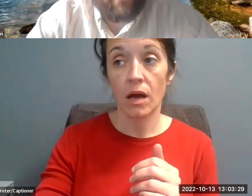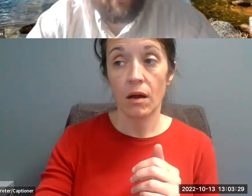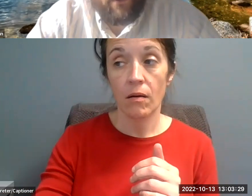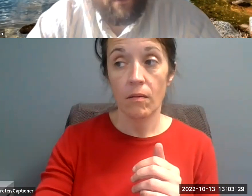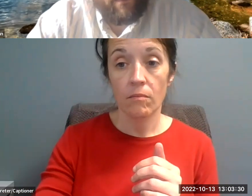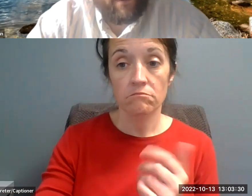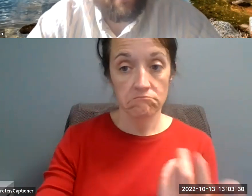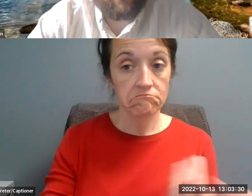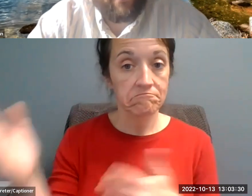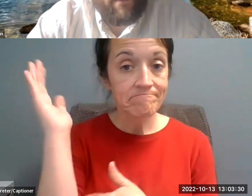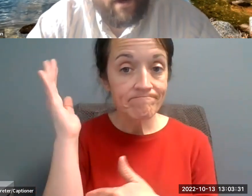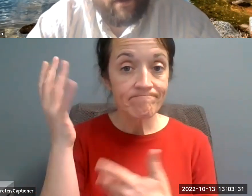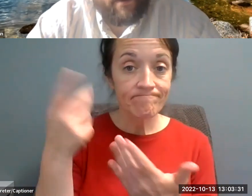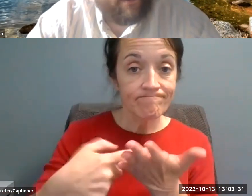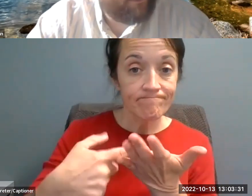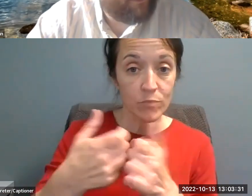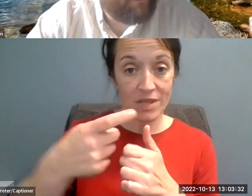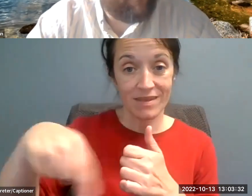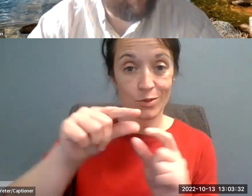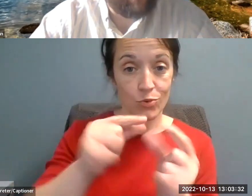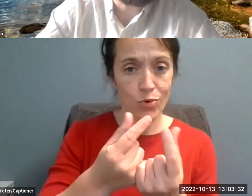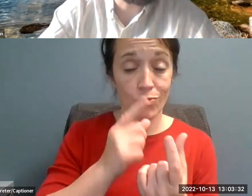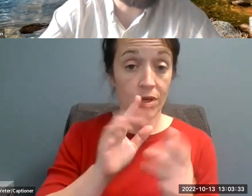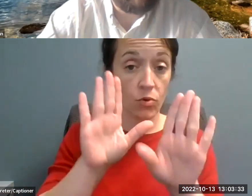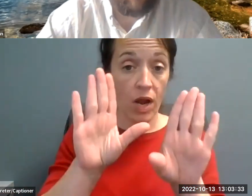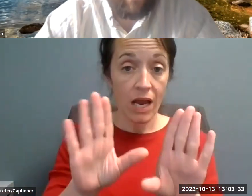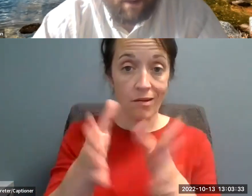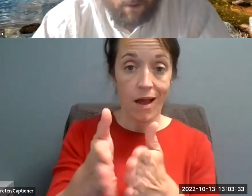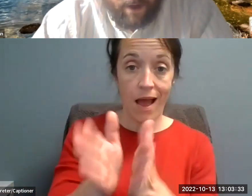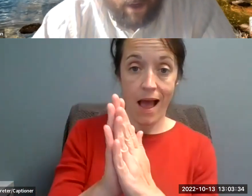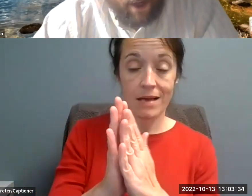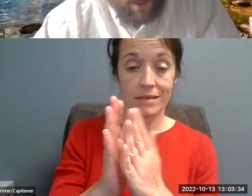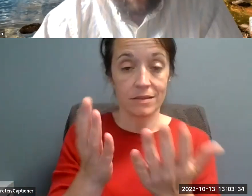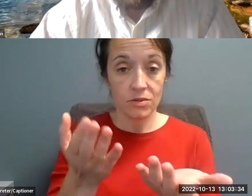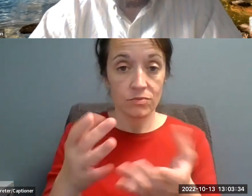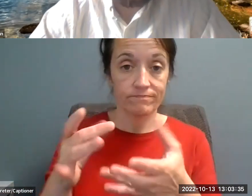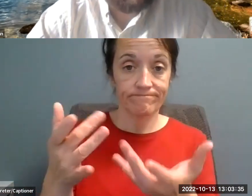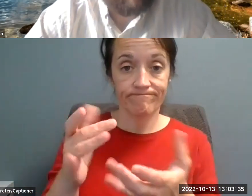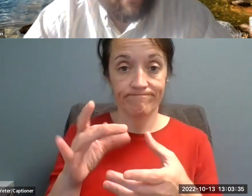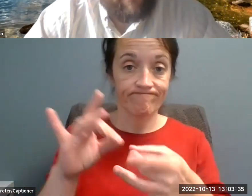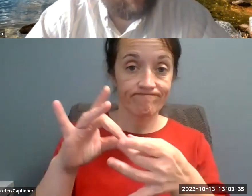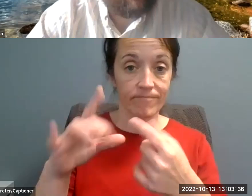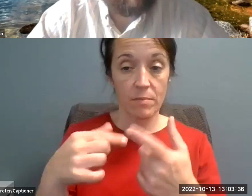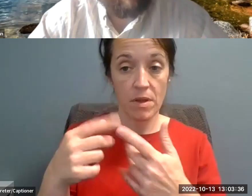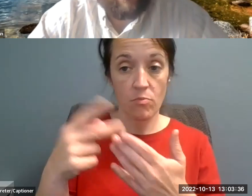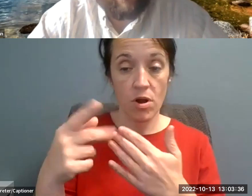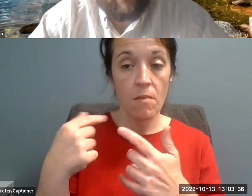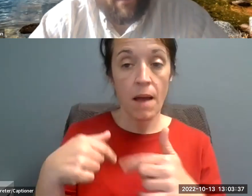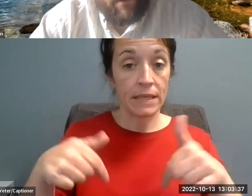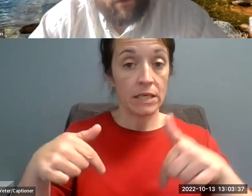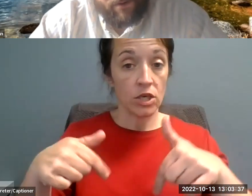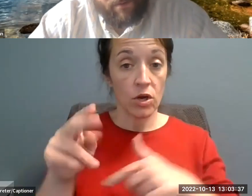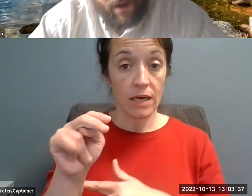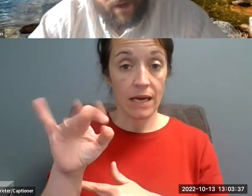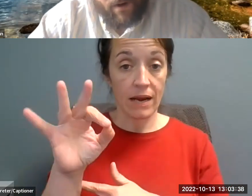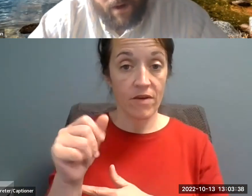speak to this group. I think it's really great that they've asked us to talk a little bit. I've been with NIFA 2.5 years, so I've